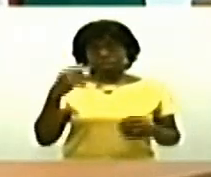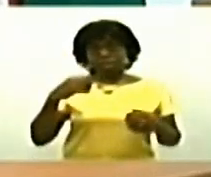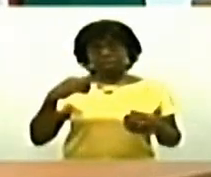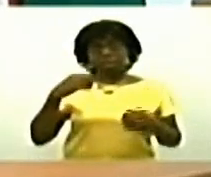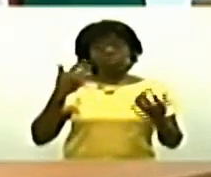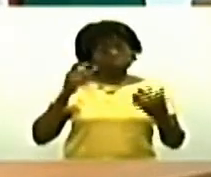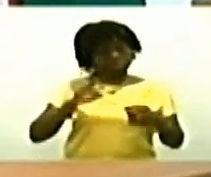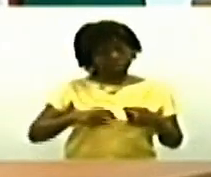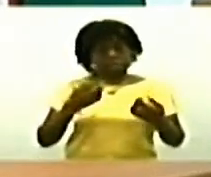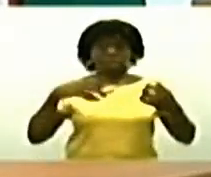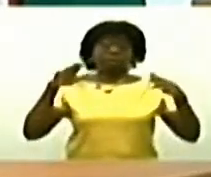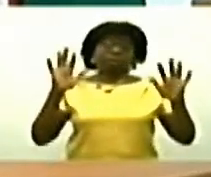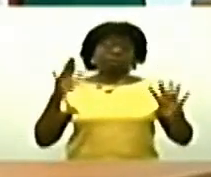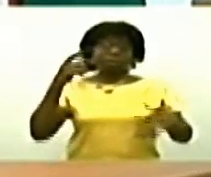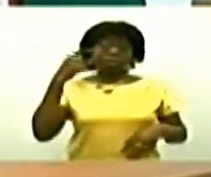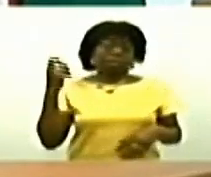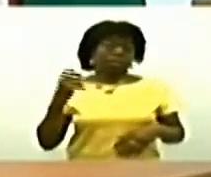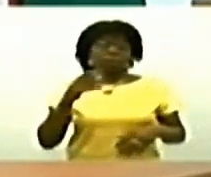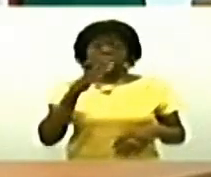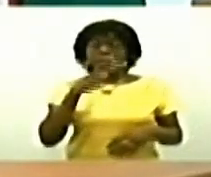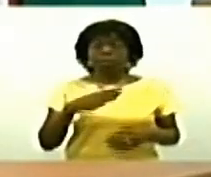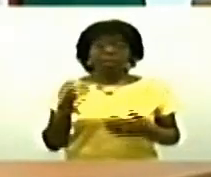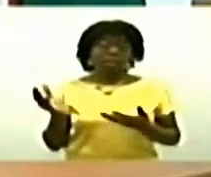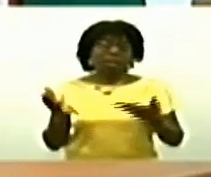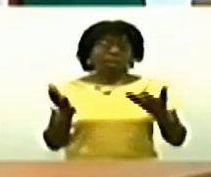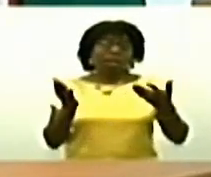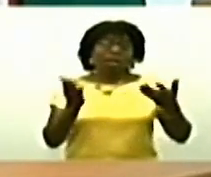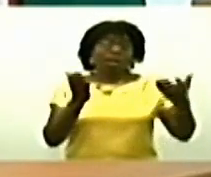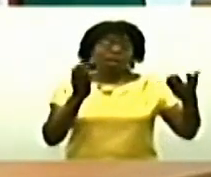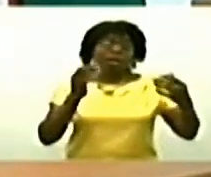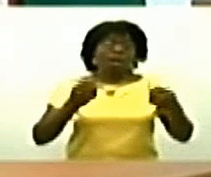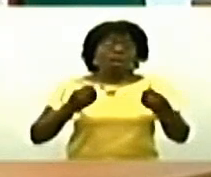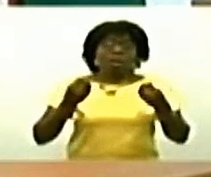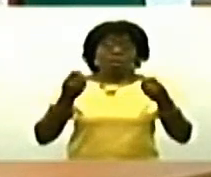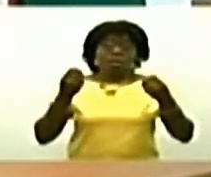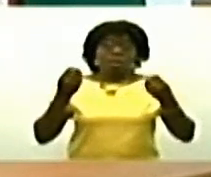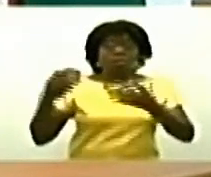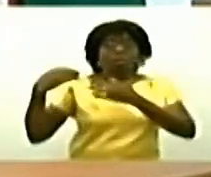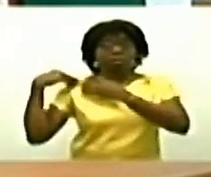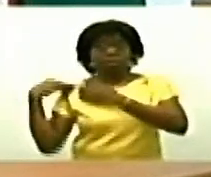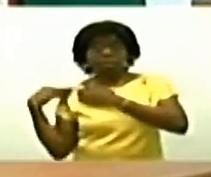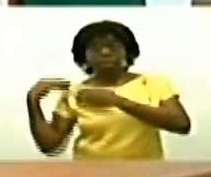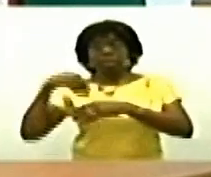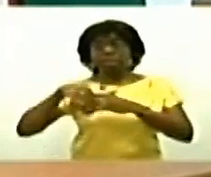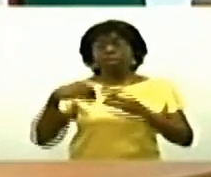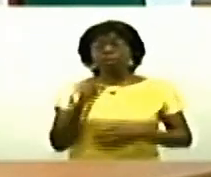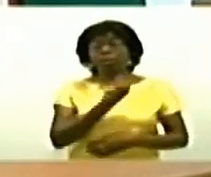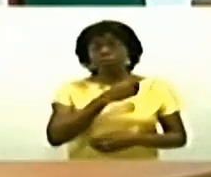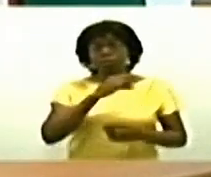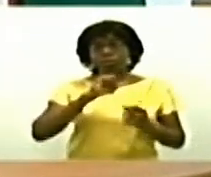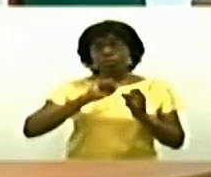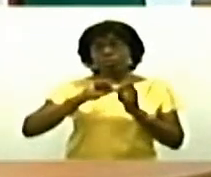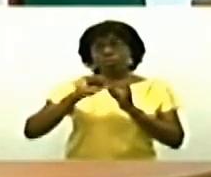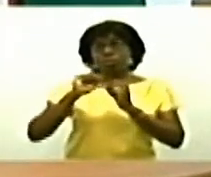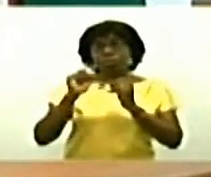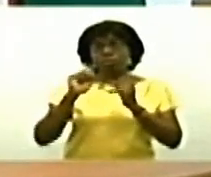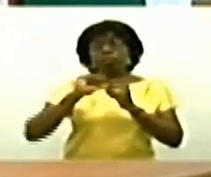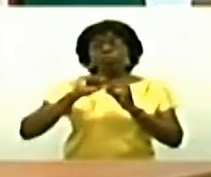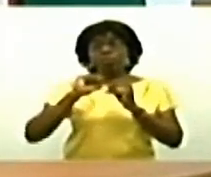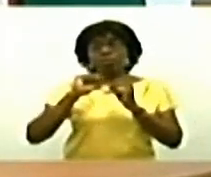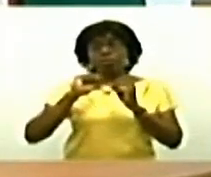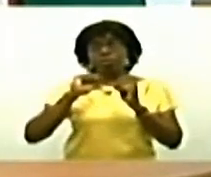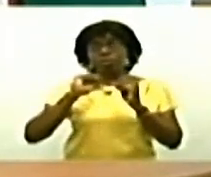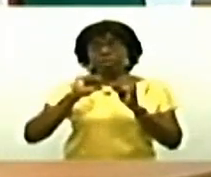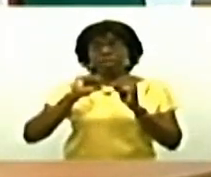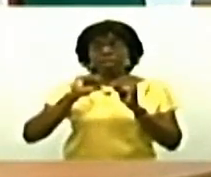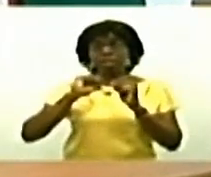works, women carry an enormous burden in the society. You're not only child bearers, but you are